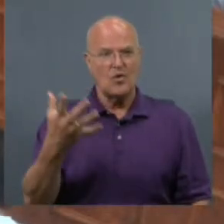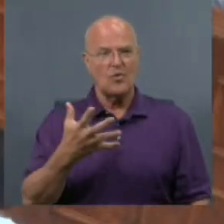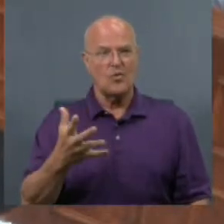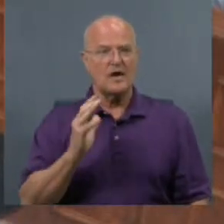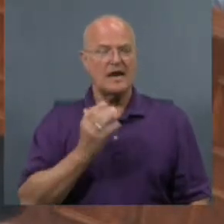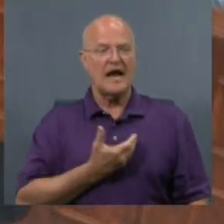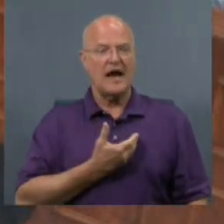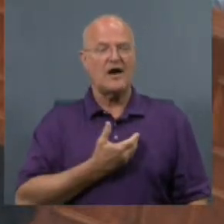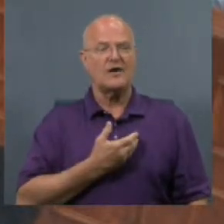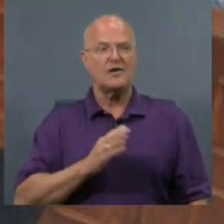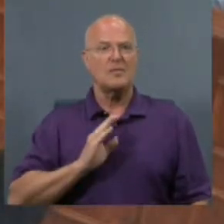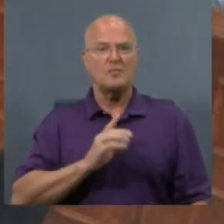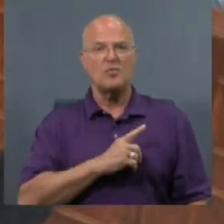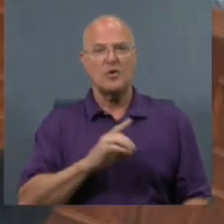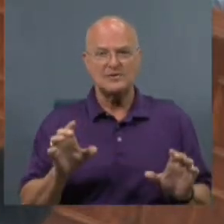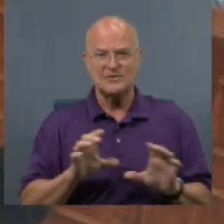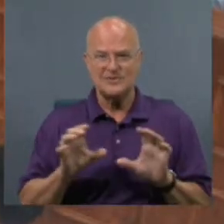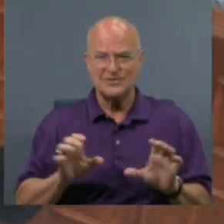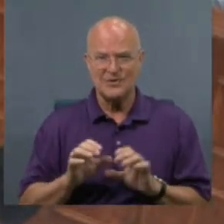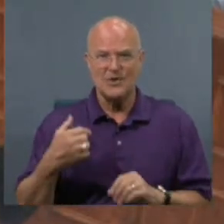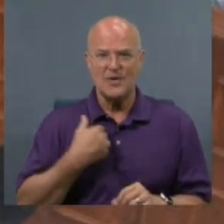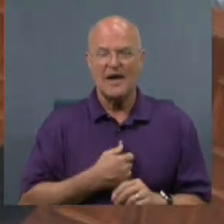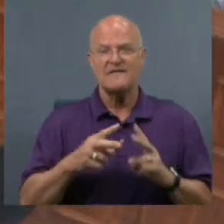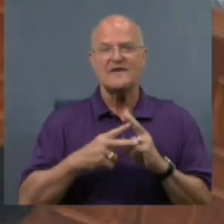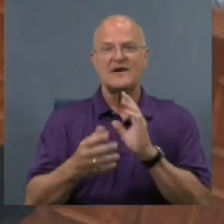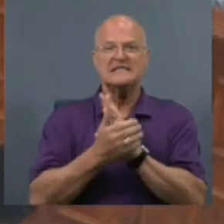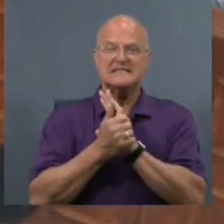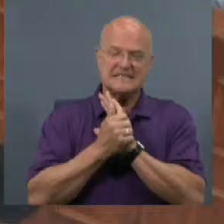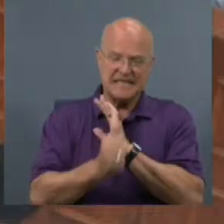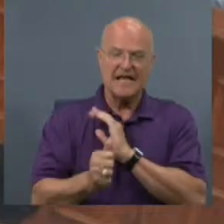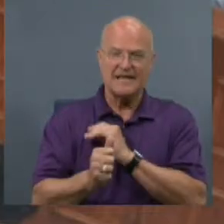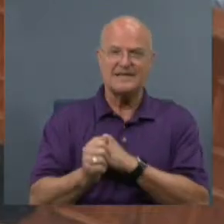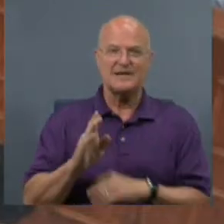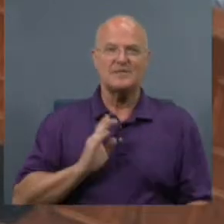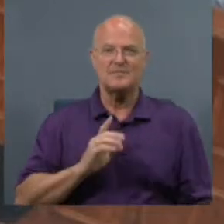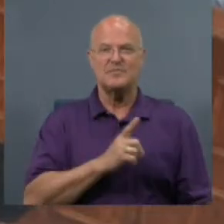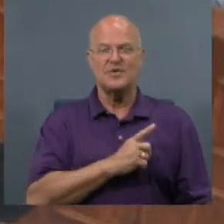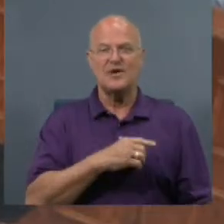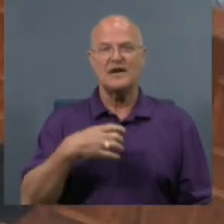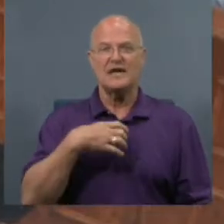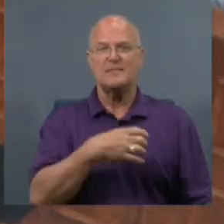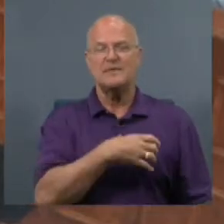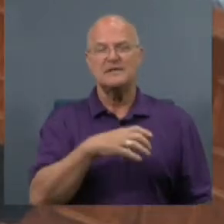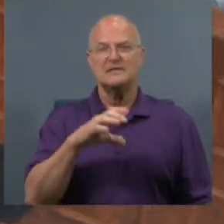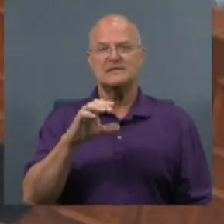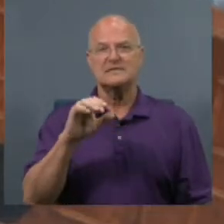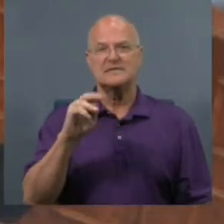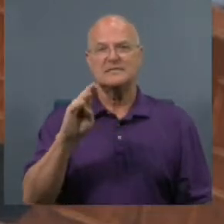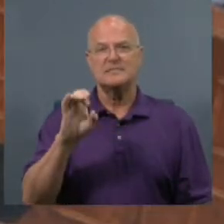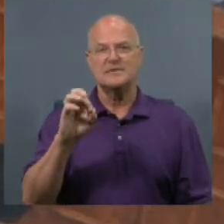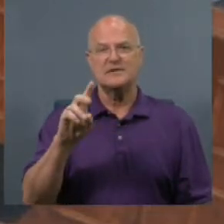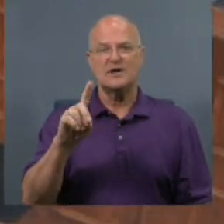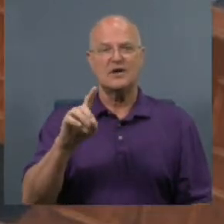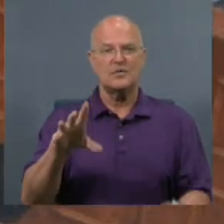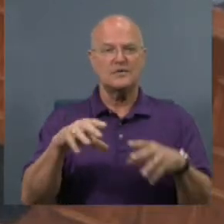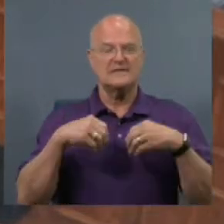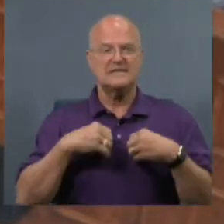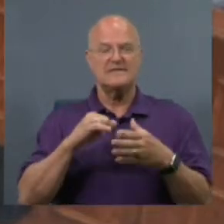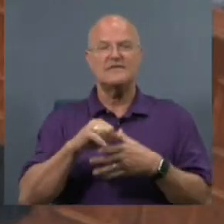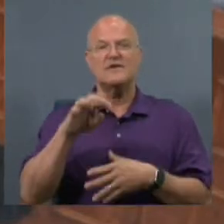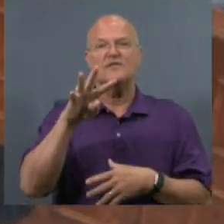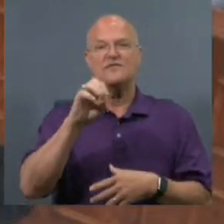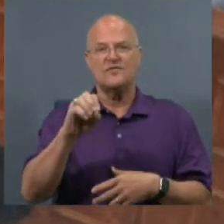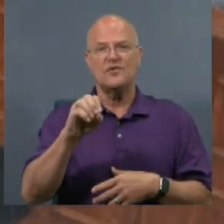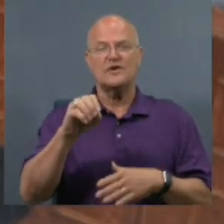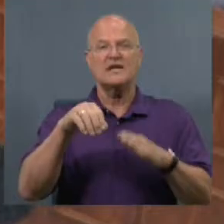our esteemed board to do. And we have a very talented board. Commissioner Andre Bernard, he received the